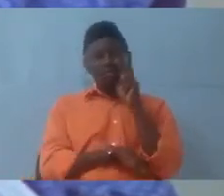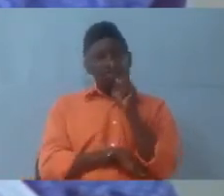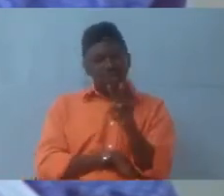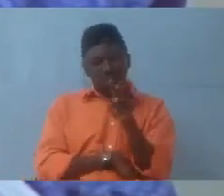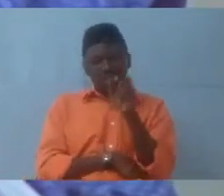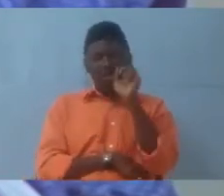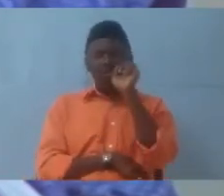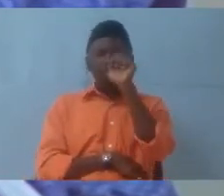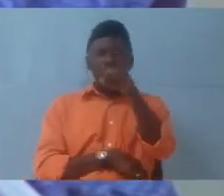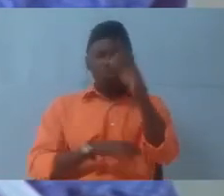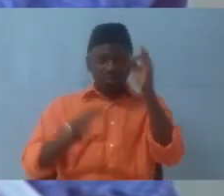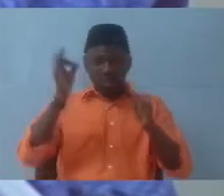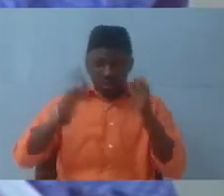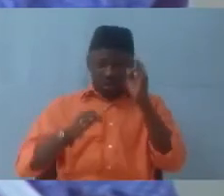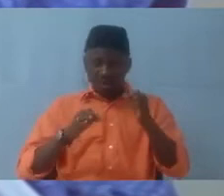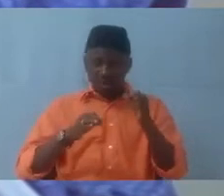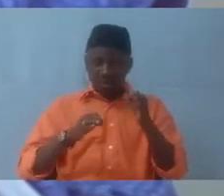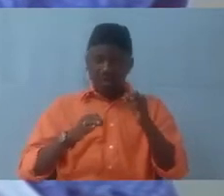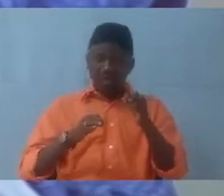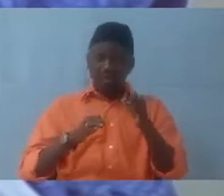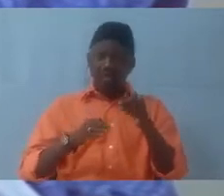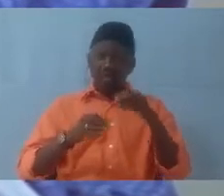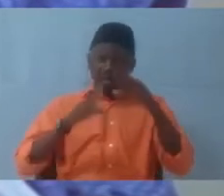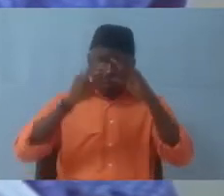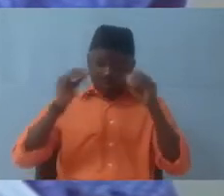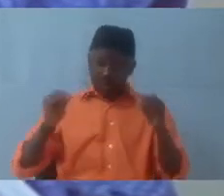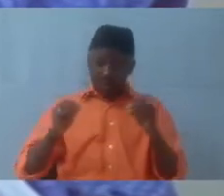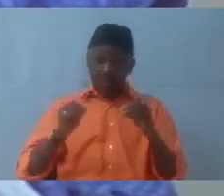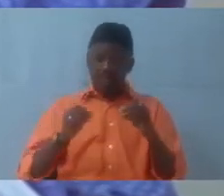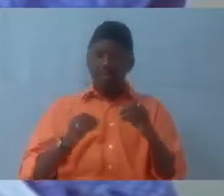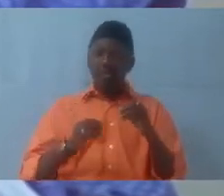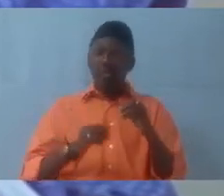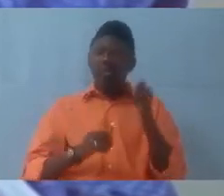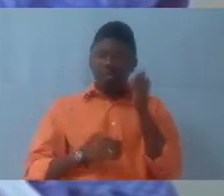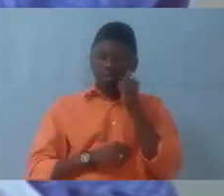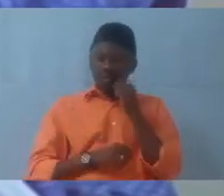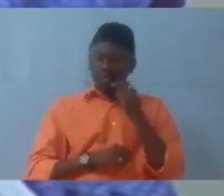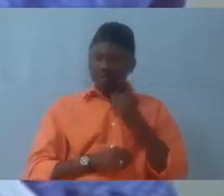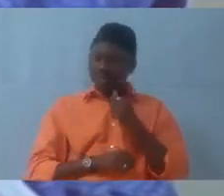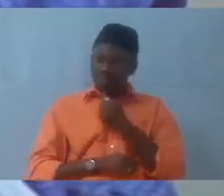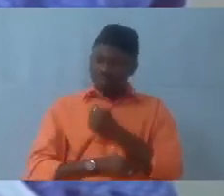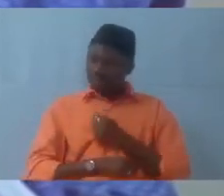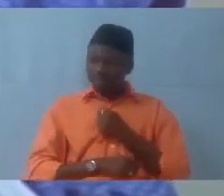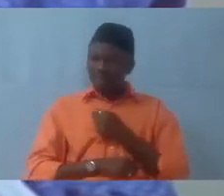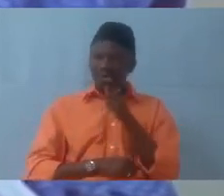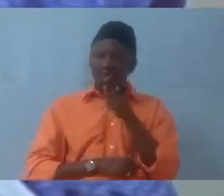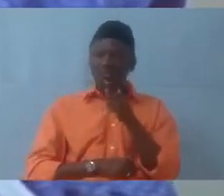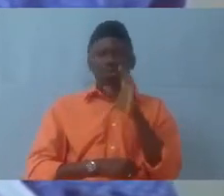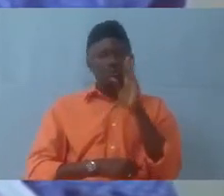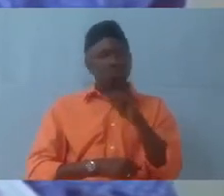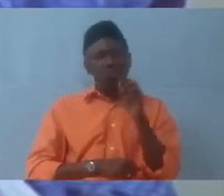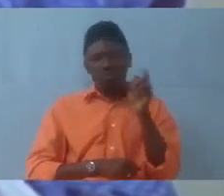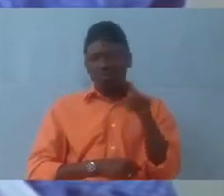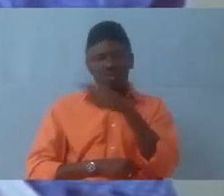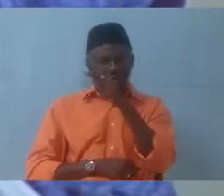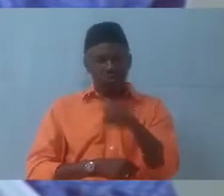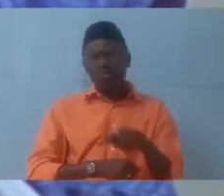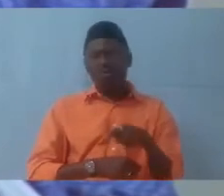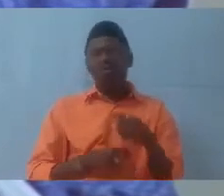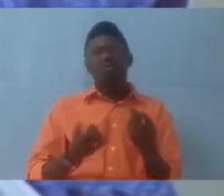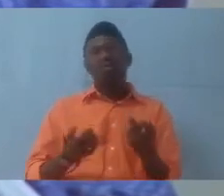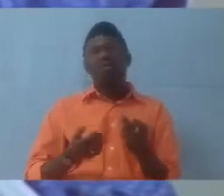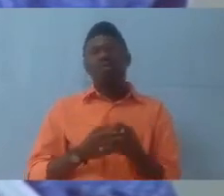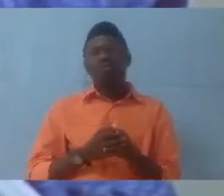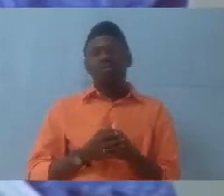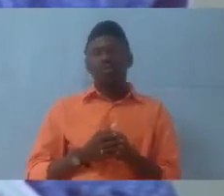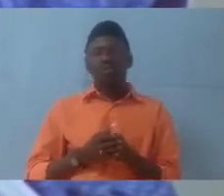That's the only thing that took him there. Du ne defay titeru ne lawyer nga wala lenen nga. Not that he is proud of you that you are a lawyer or not.